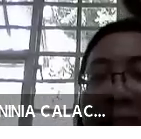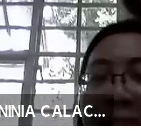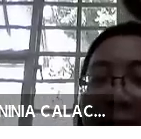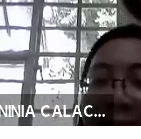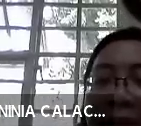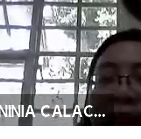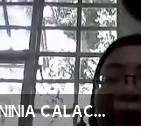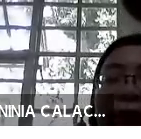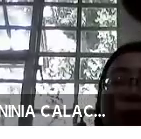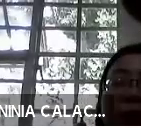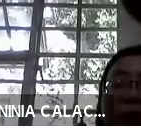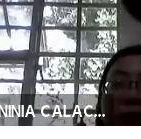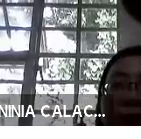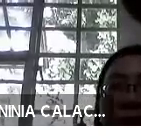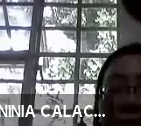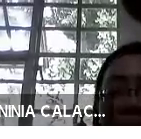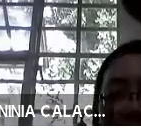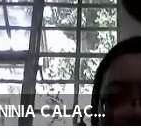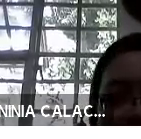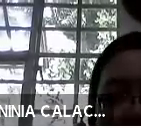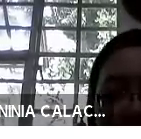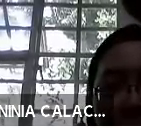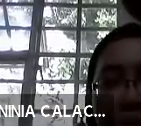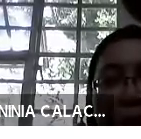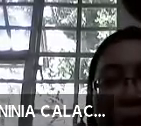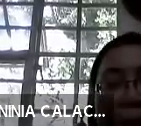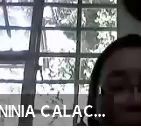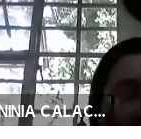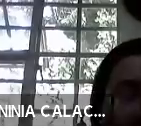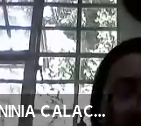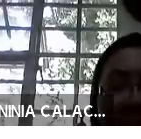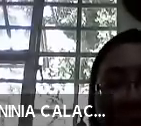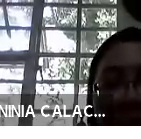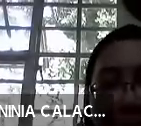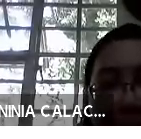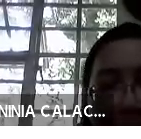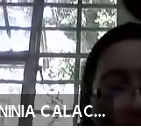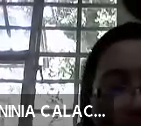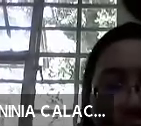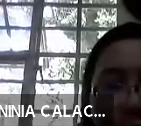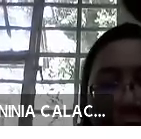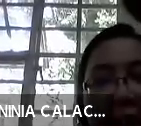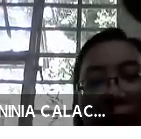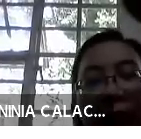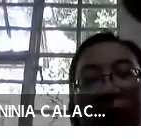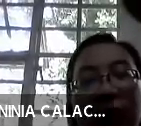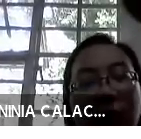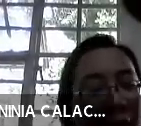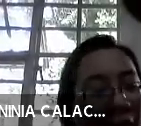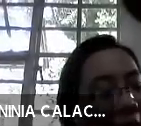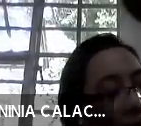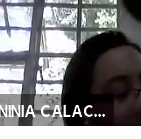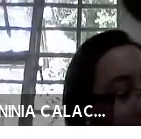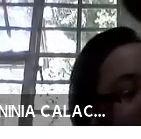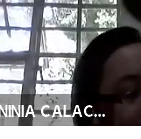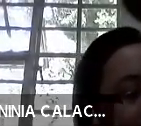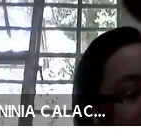at the UST College of Educations and to all the teachers who are with us today and the teachers out there,